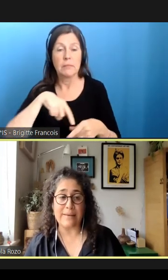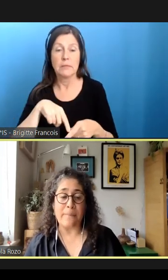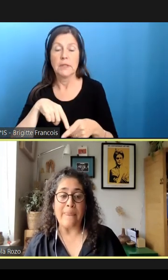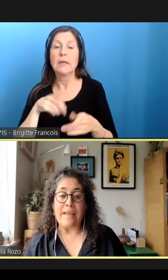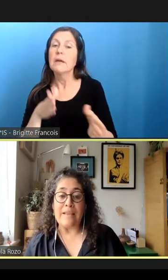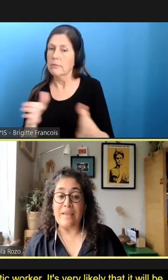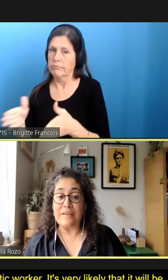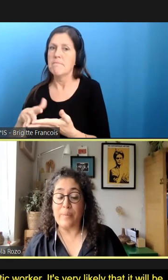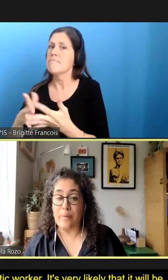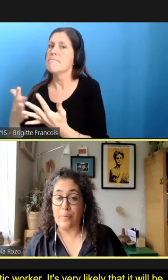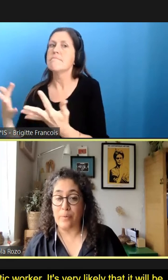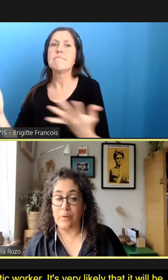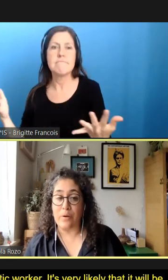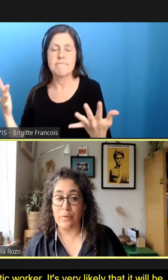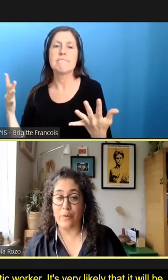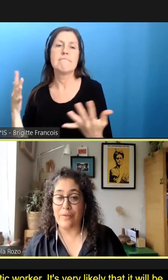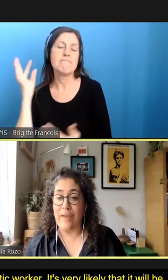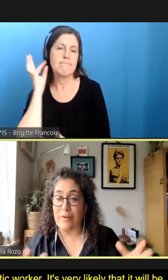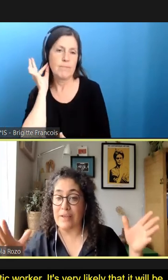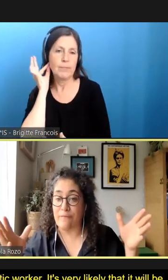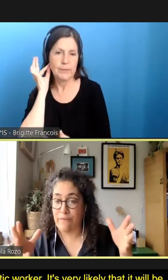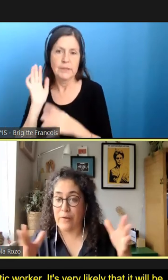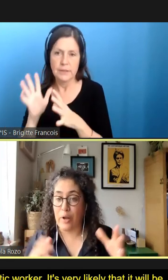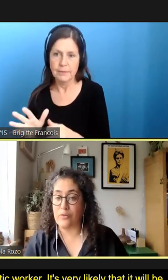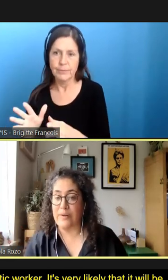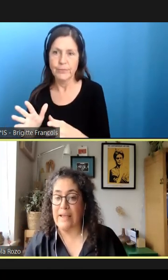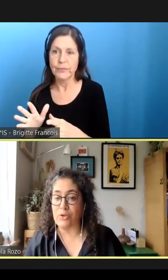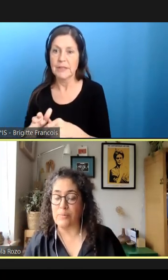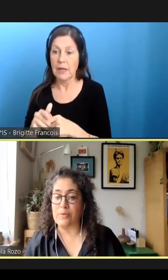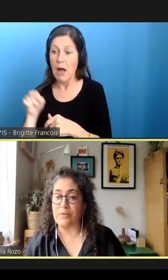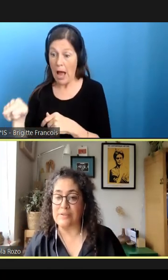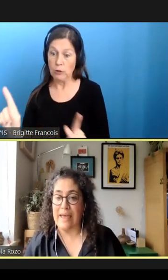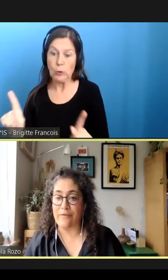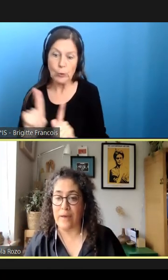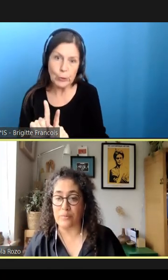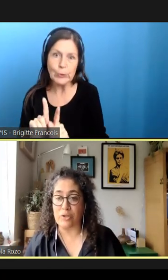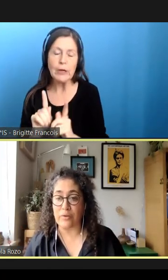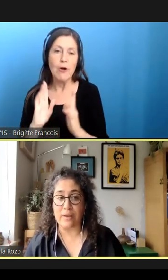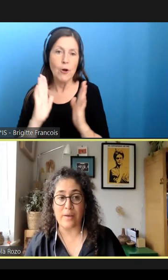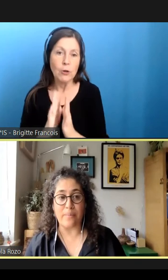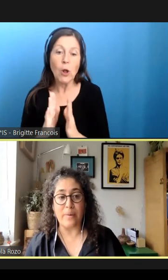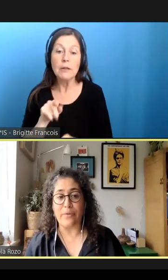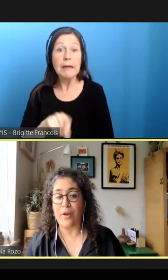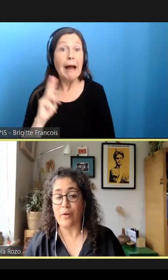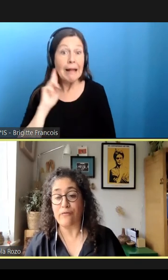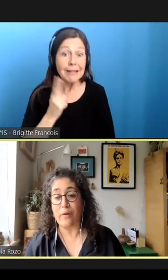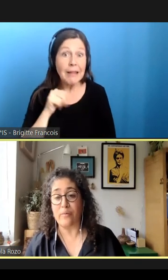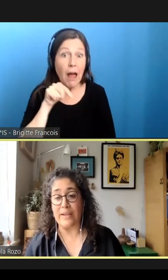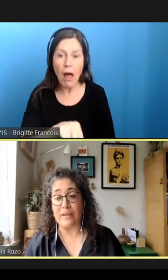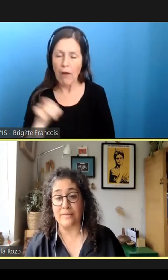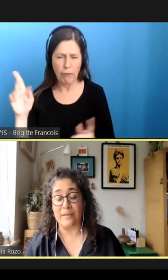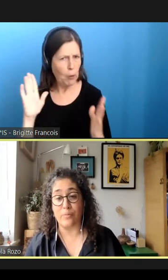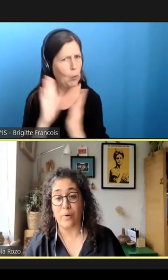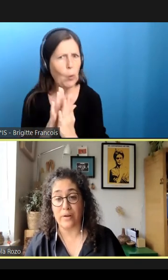child. These people, although in very close relationship to the deaf children and young people, they are not